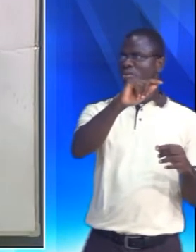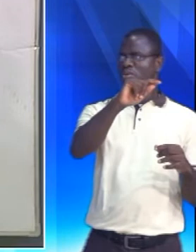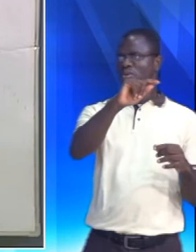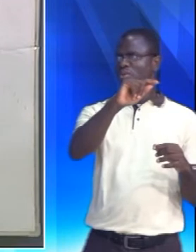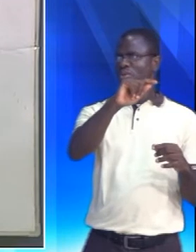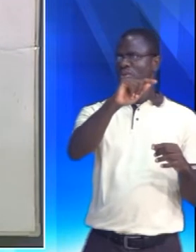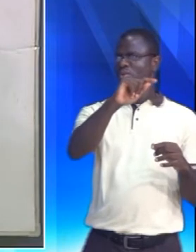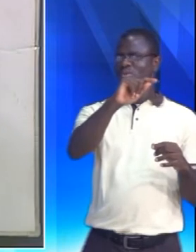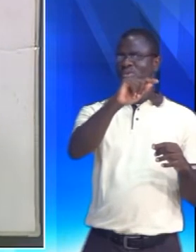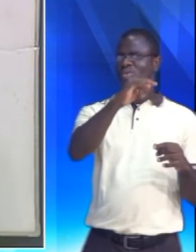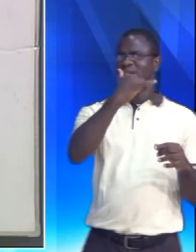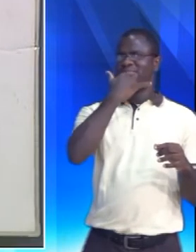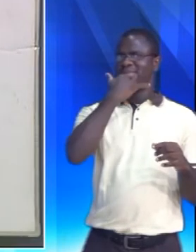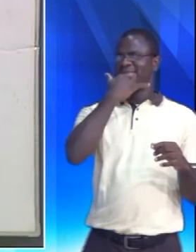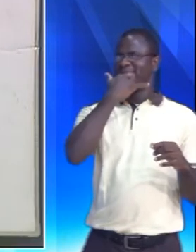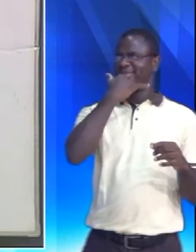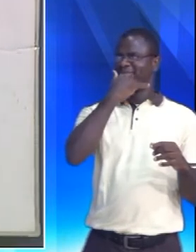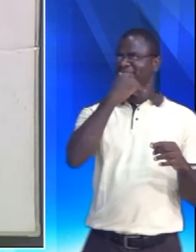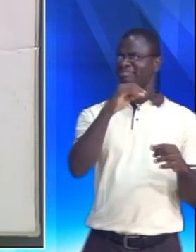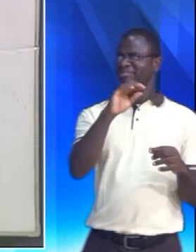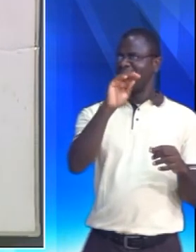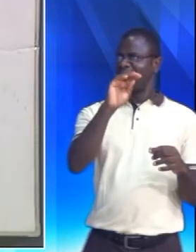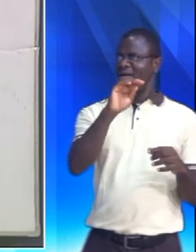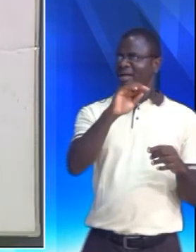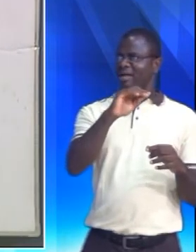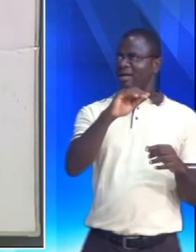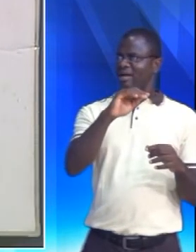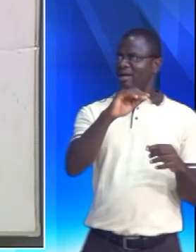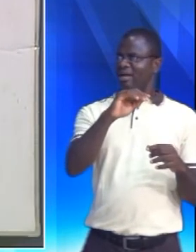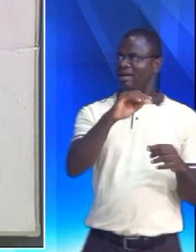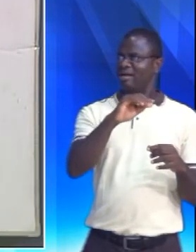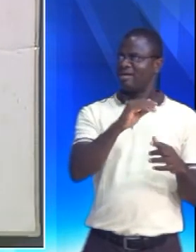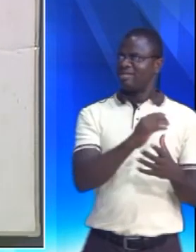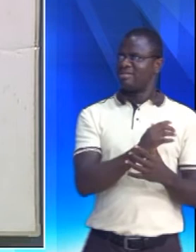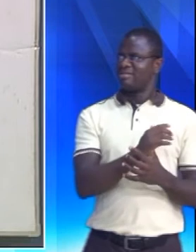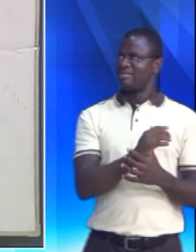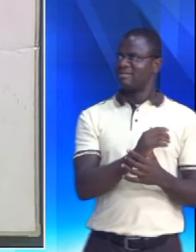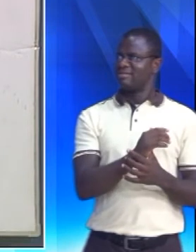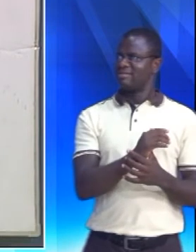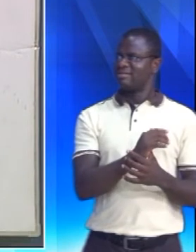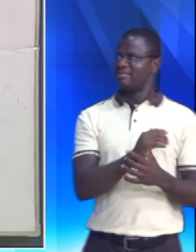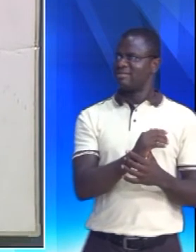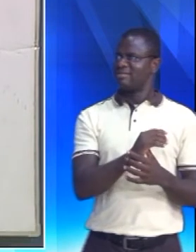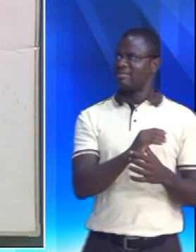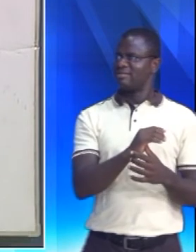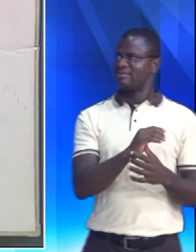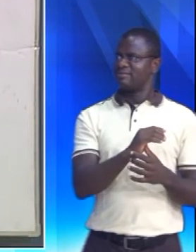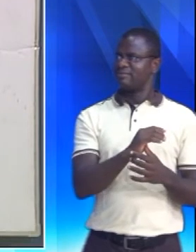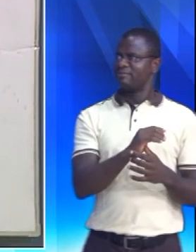example. So if we proceed to the next one, which says